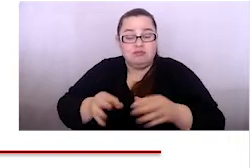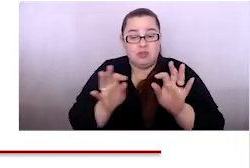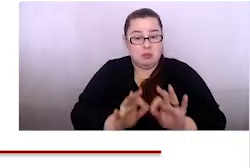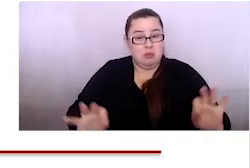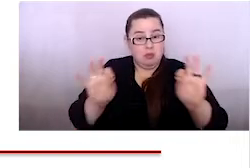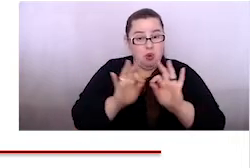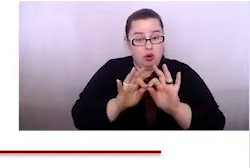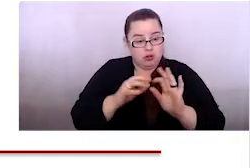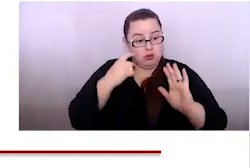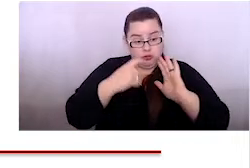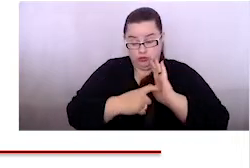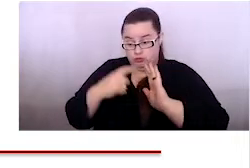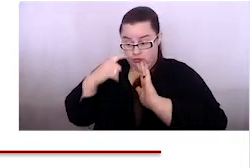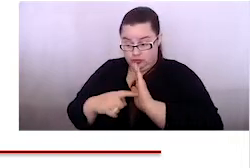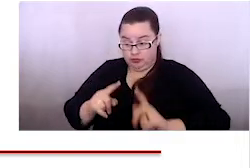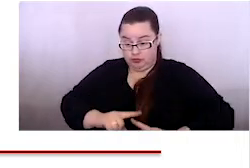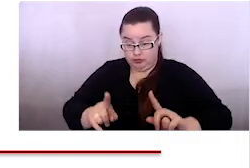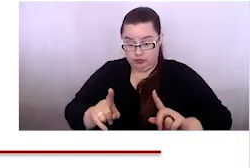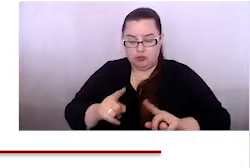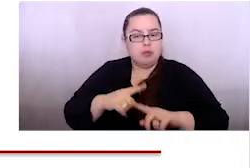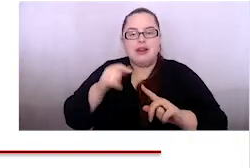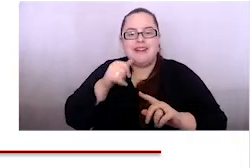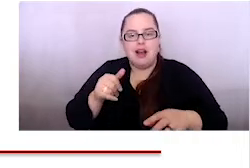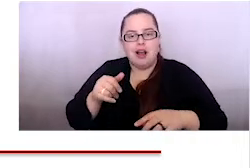judge it and to learn and grow.